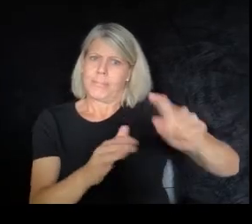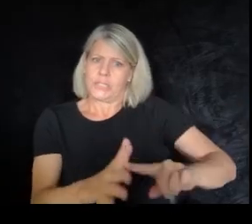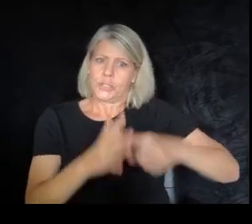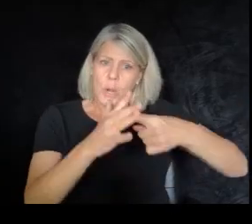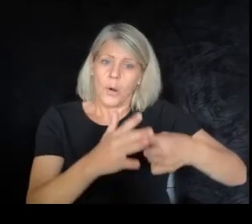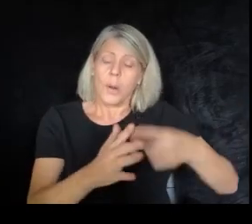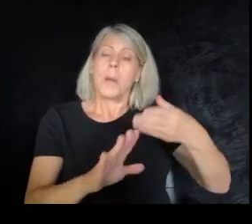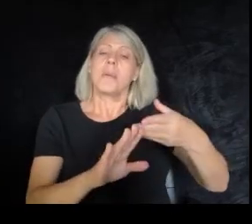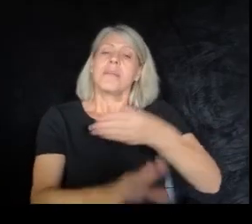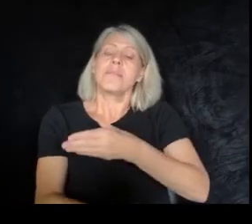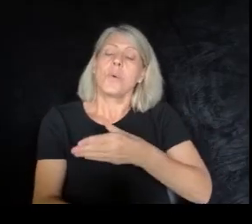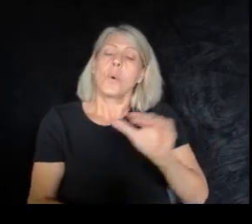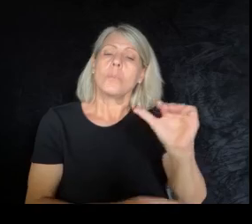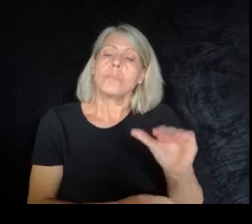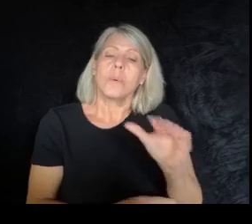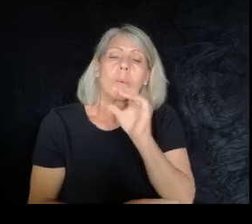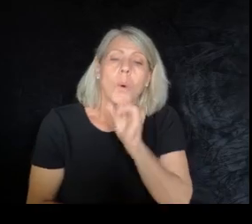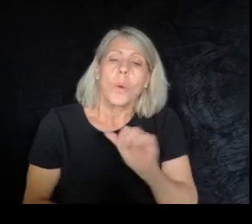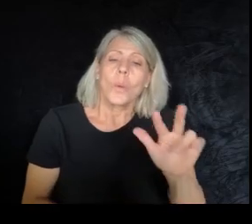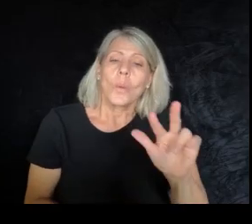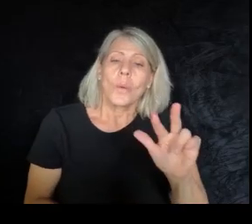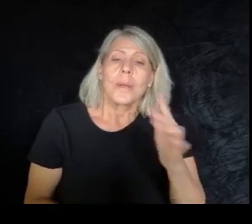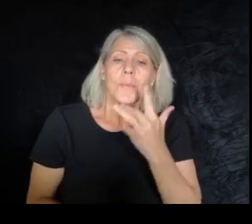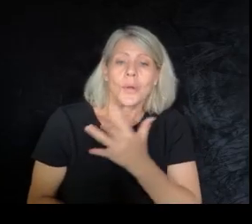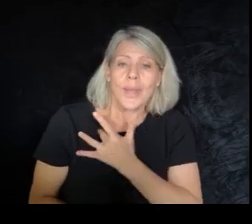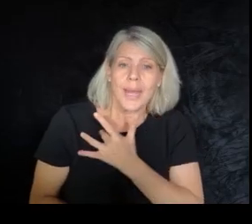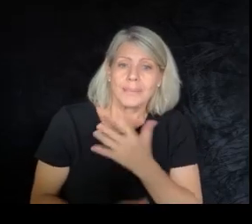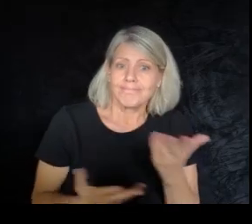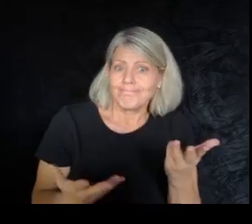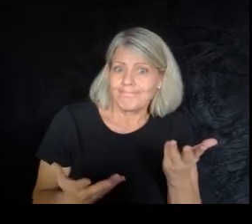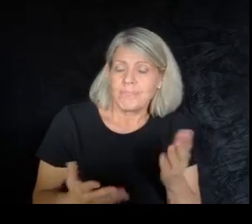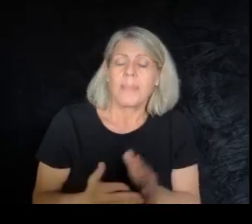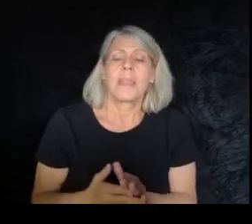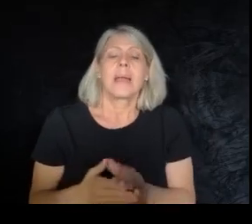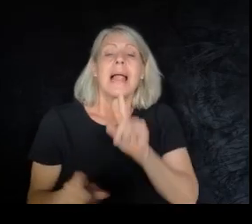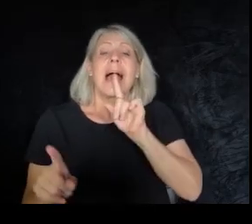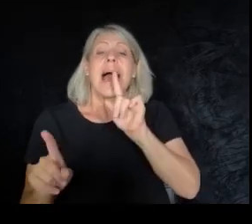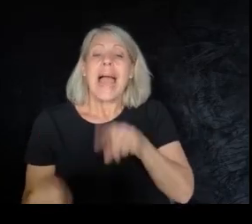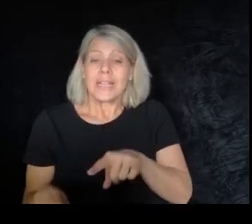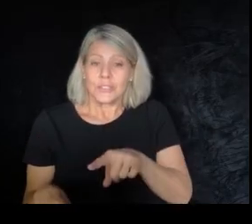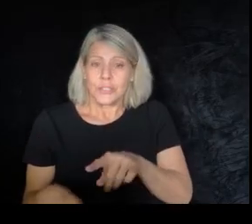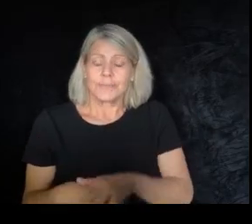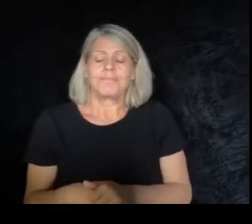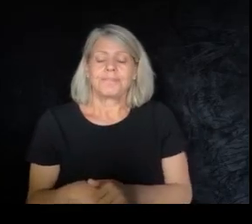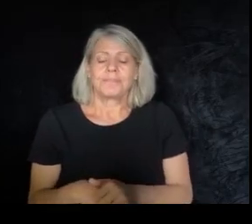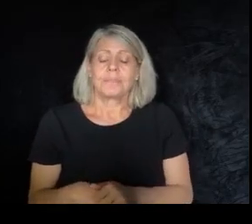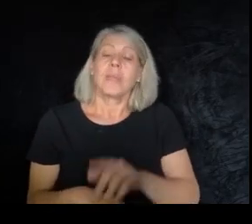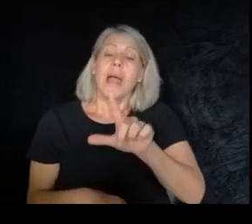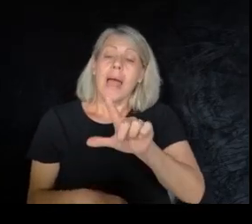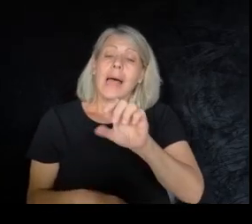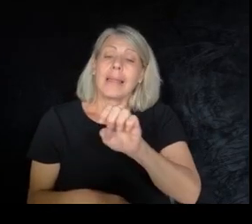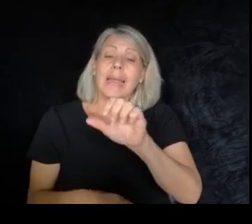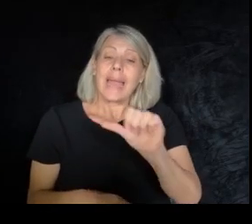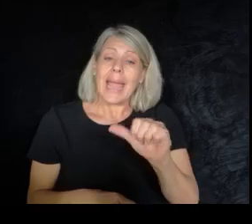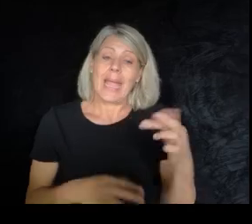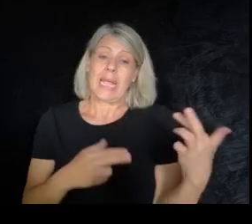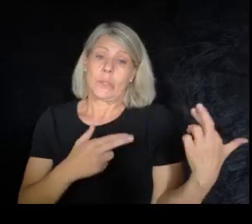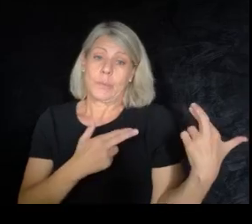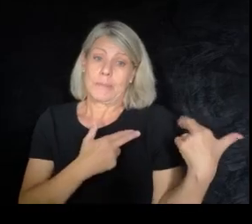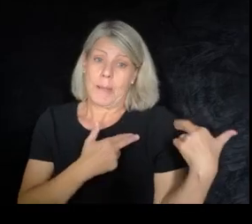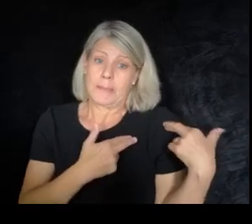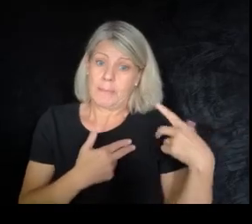child's third birthday? Answer. The LEA is responsible